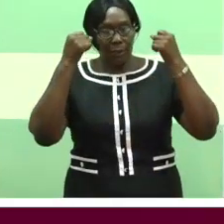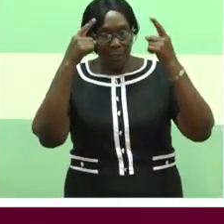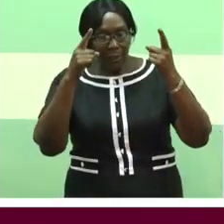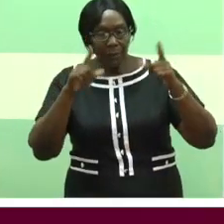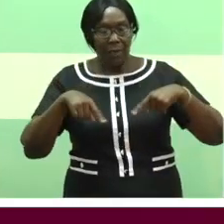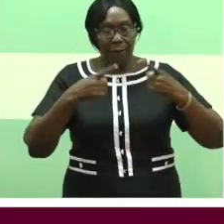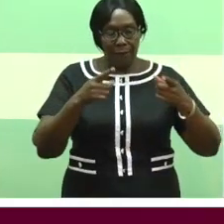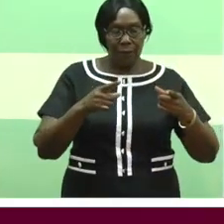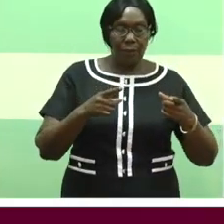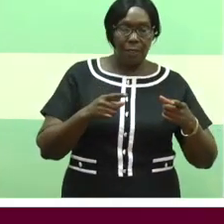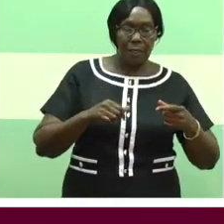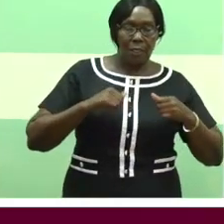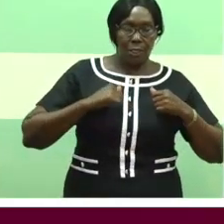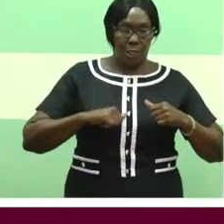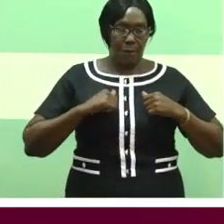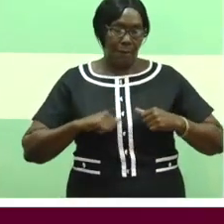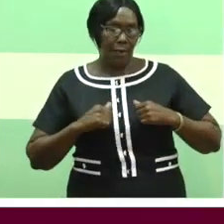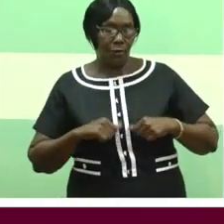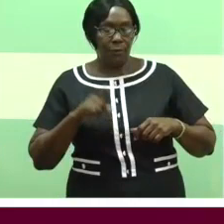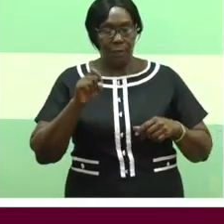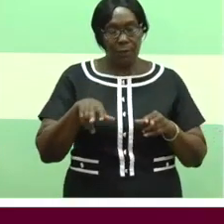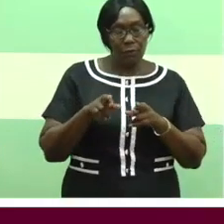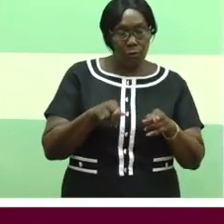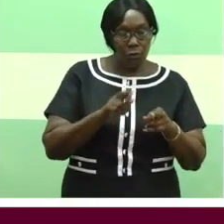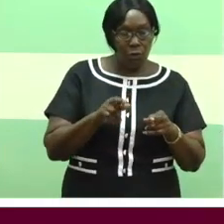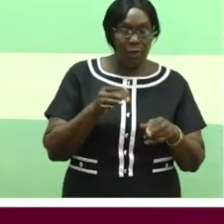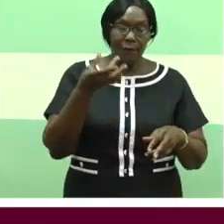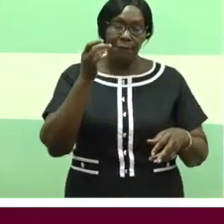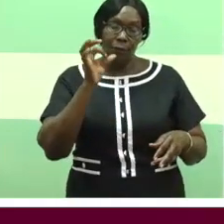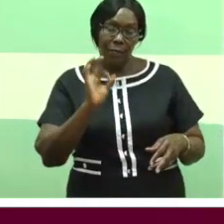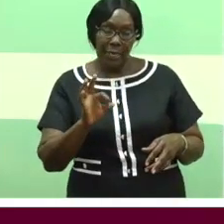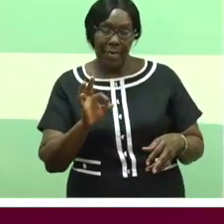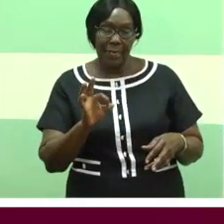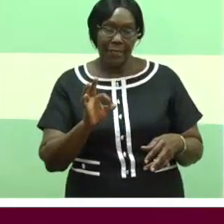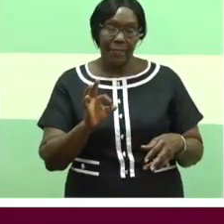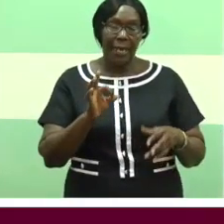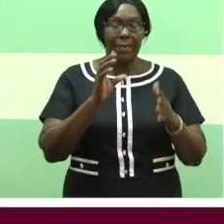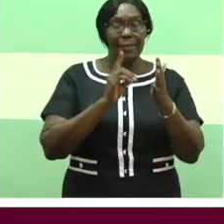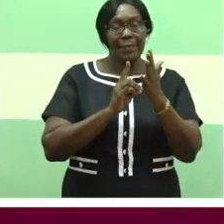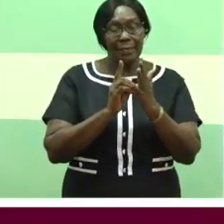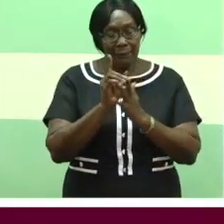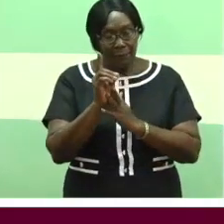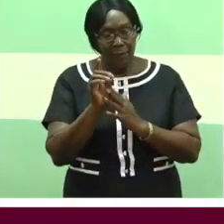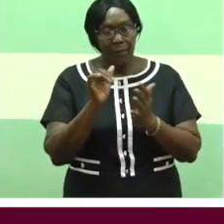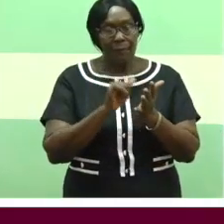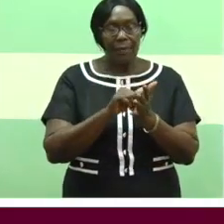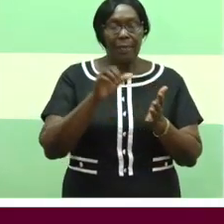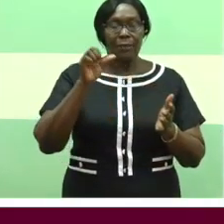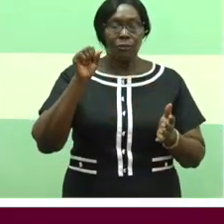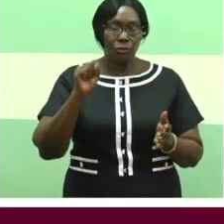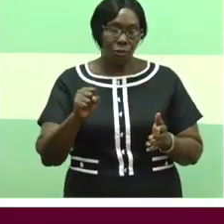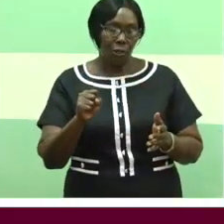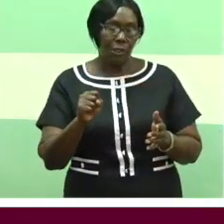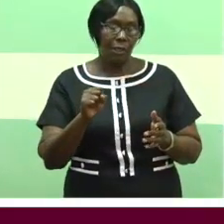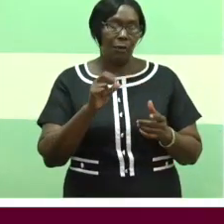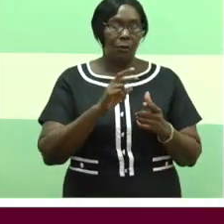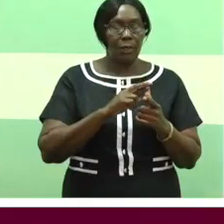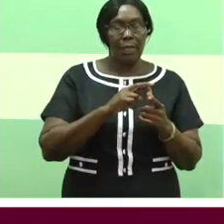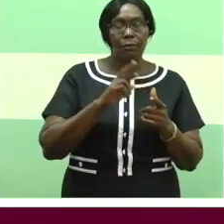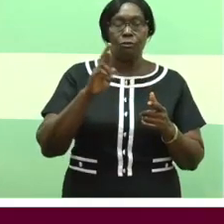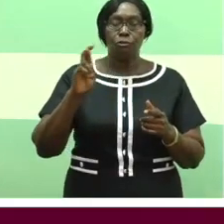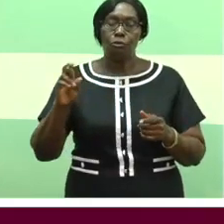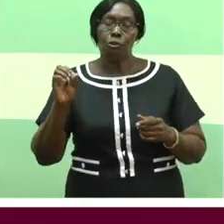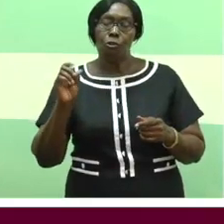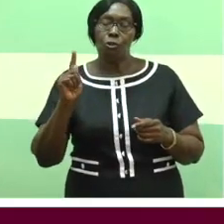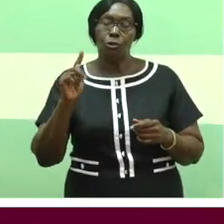to go to the bathroom, you need to get ready, you need to get ready for 9 o'clock. It develops that structure or that routine that